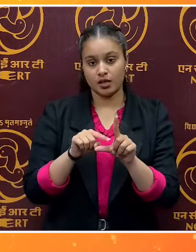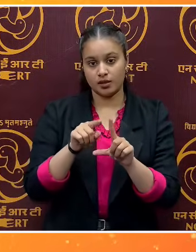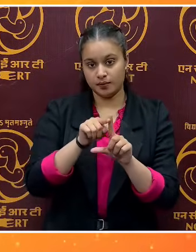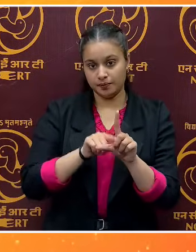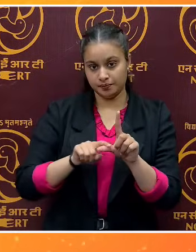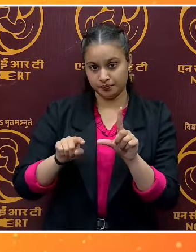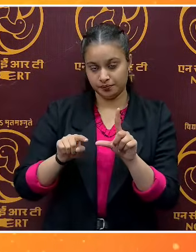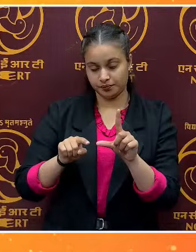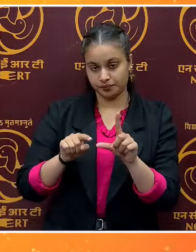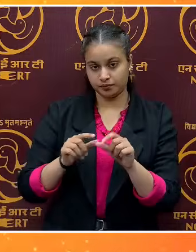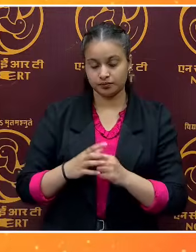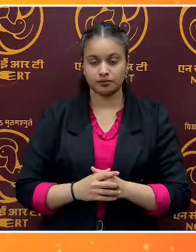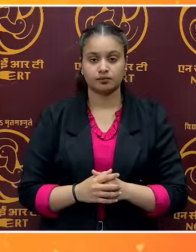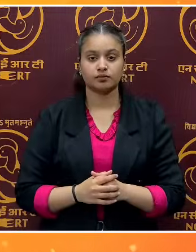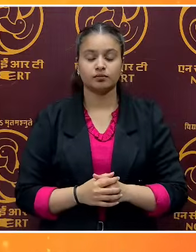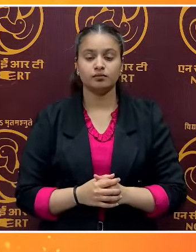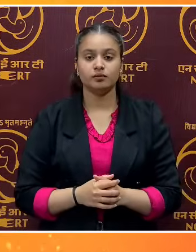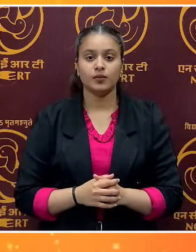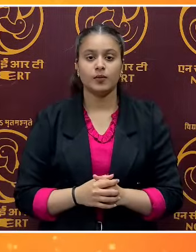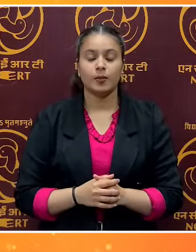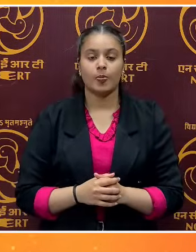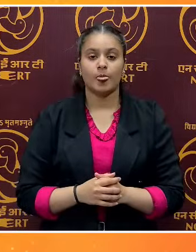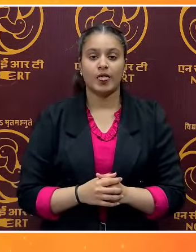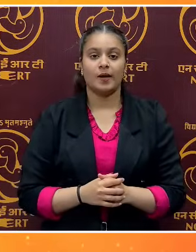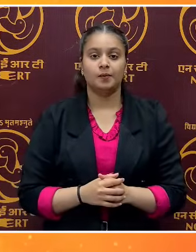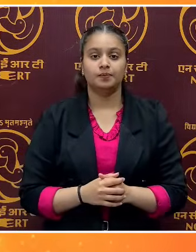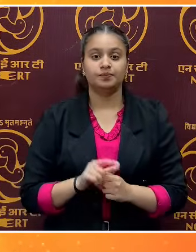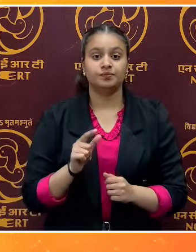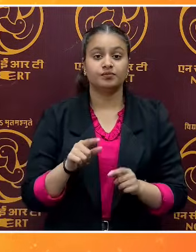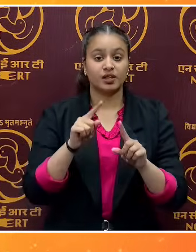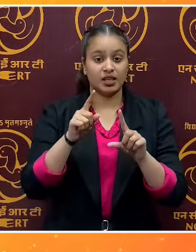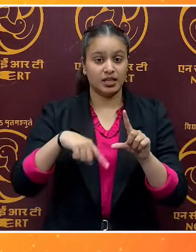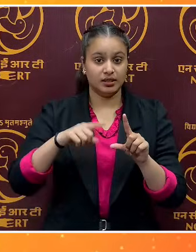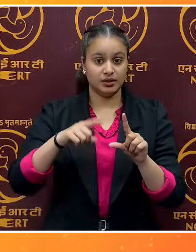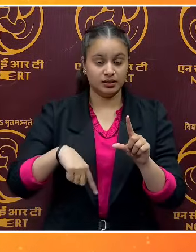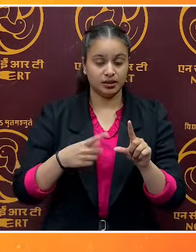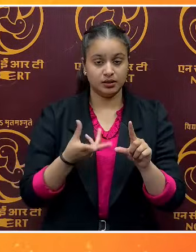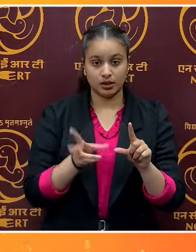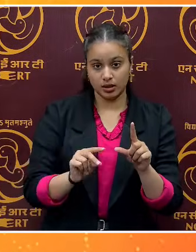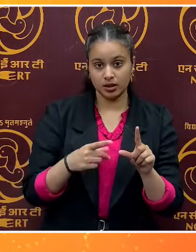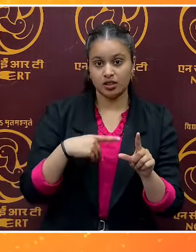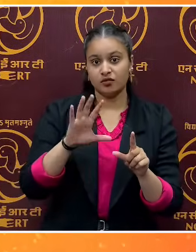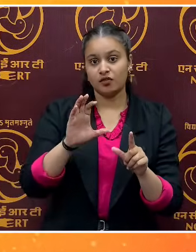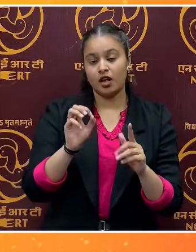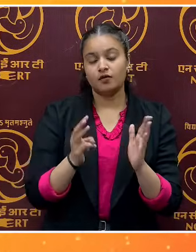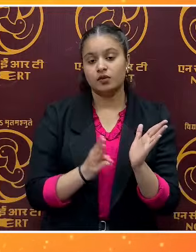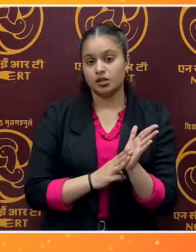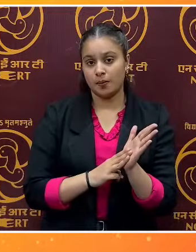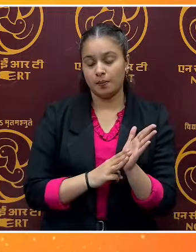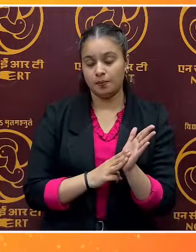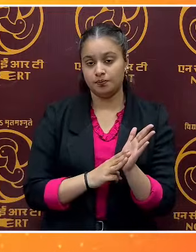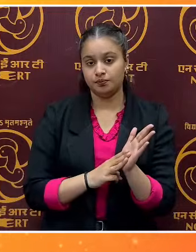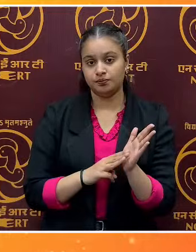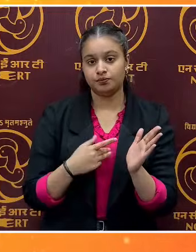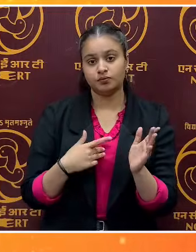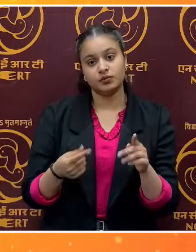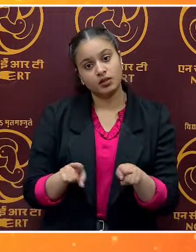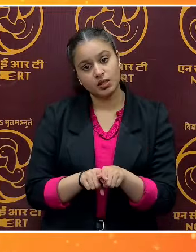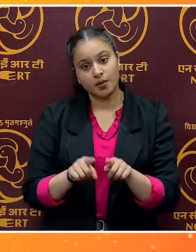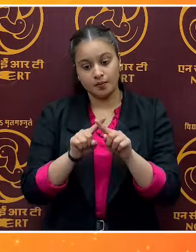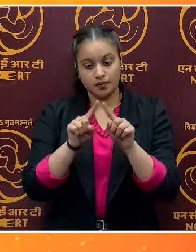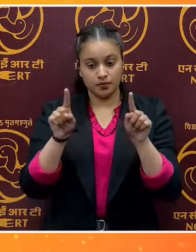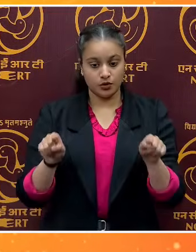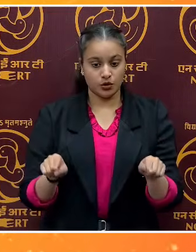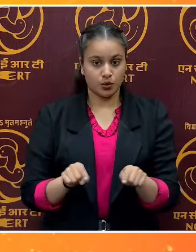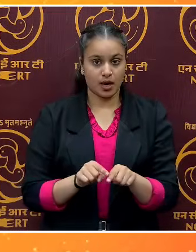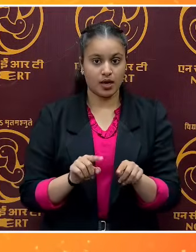Here also it is a right angle and here on this length I have again taken 5 centimeters and so I get a square of